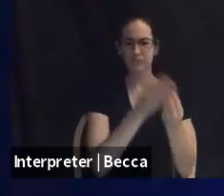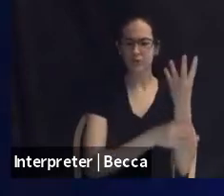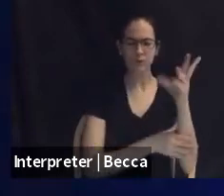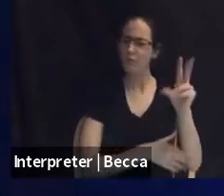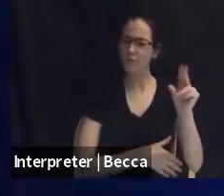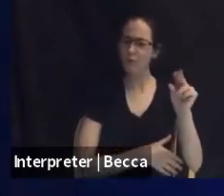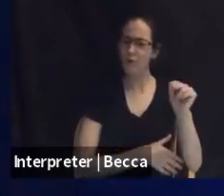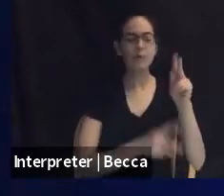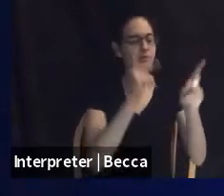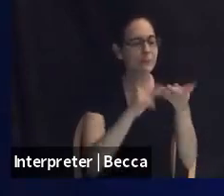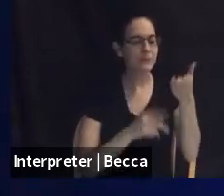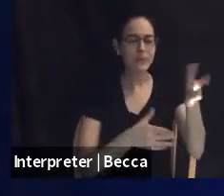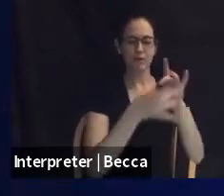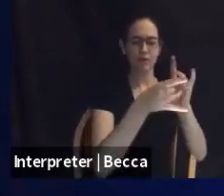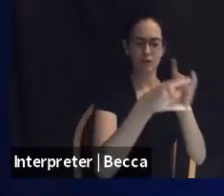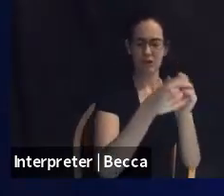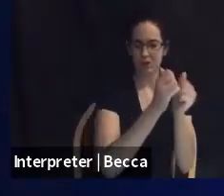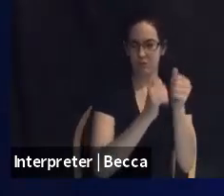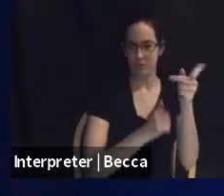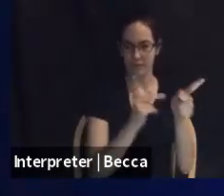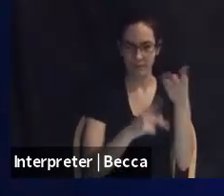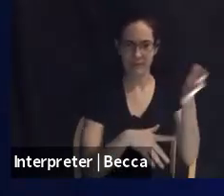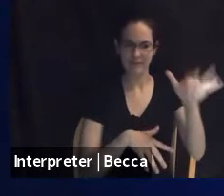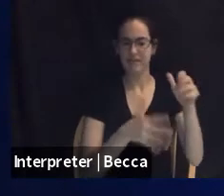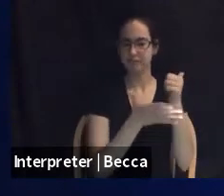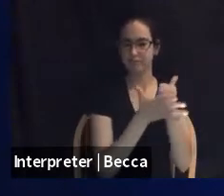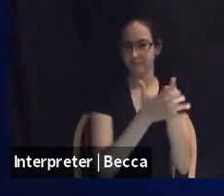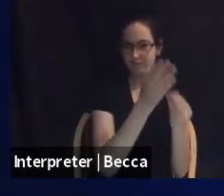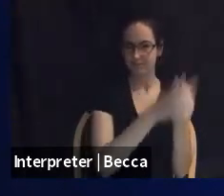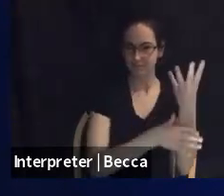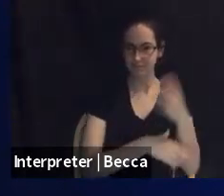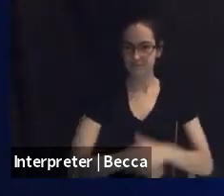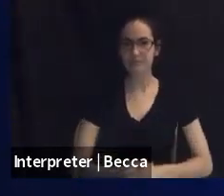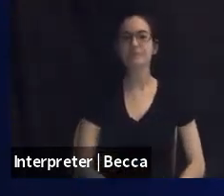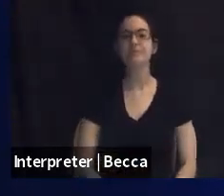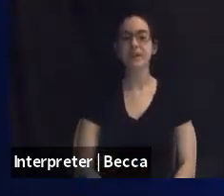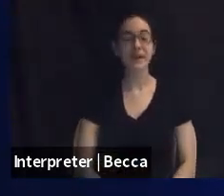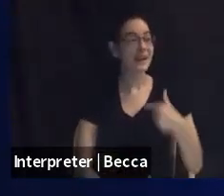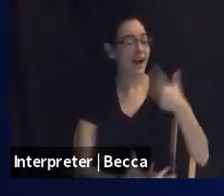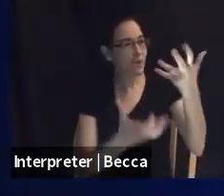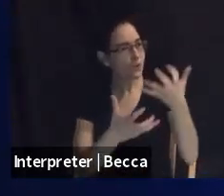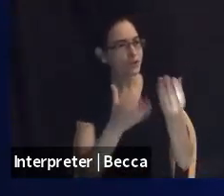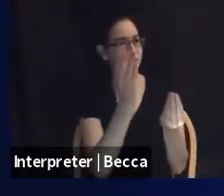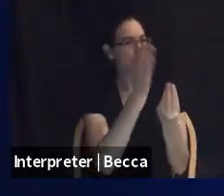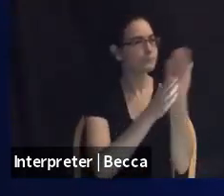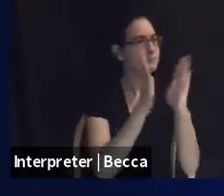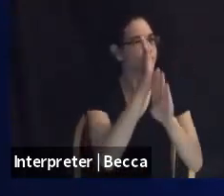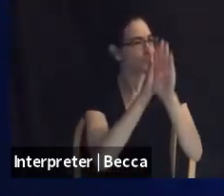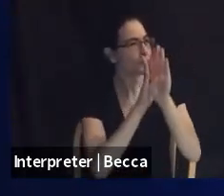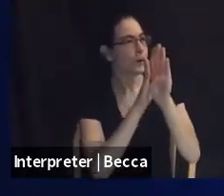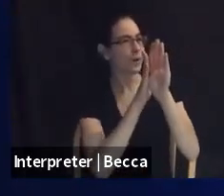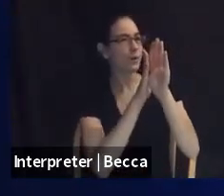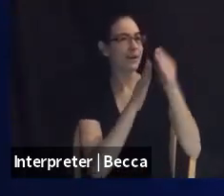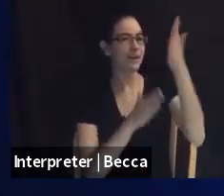So they had daily touch points. And that speaks to me because as I was wanting to grow in God and really learn who God was, because I